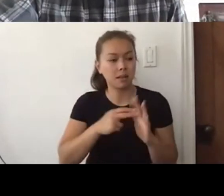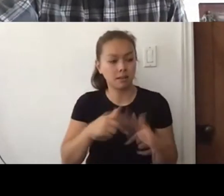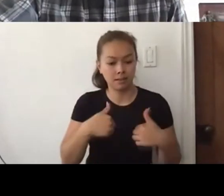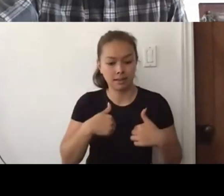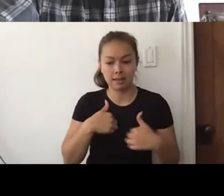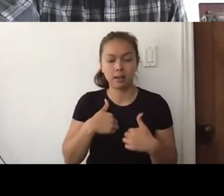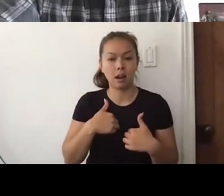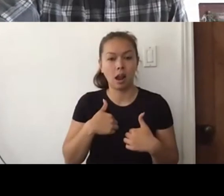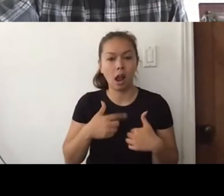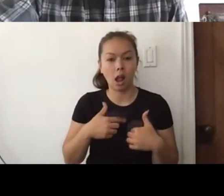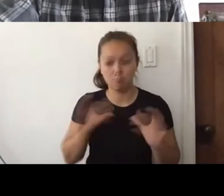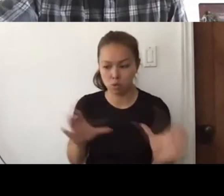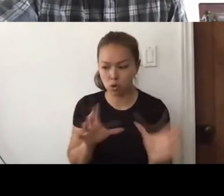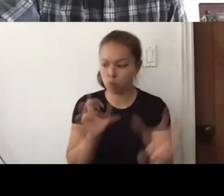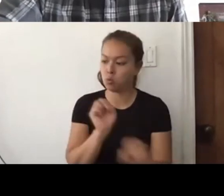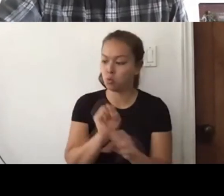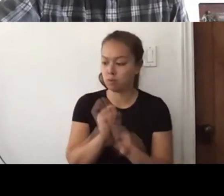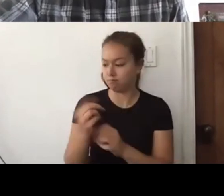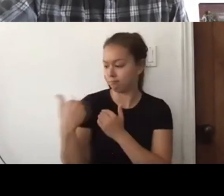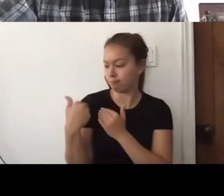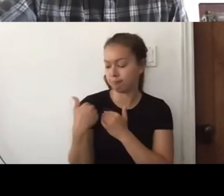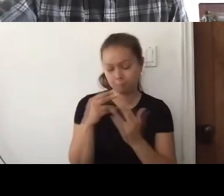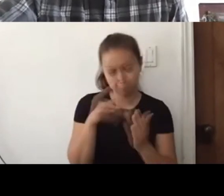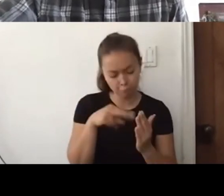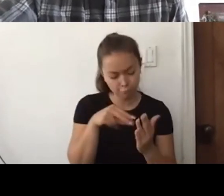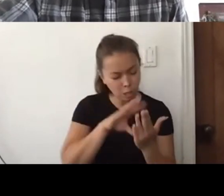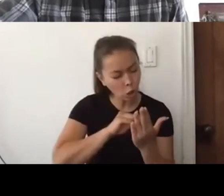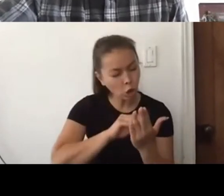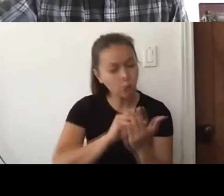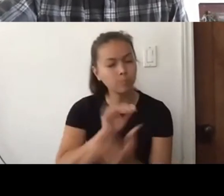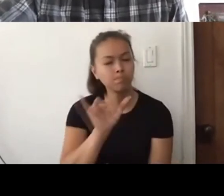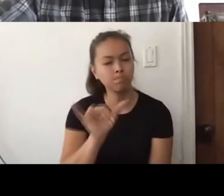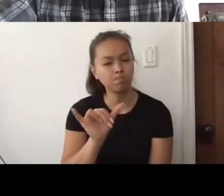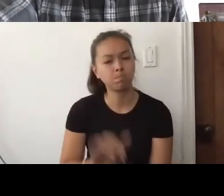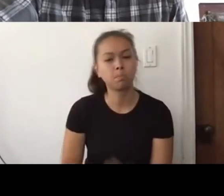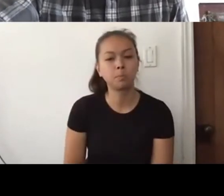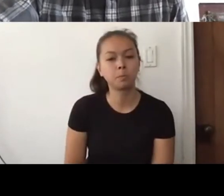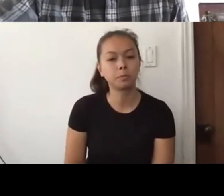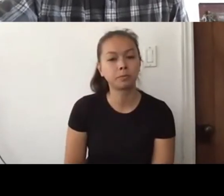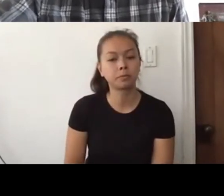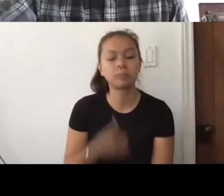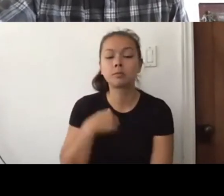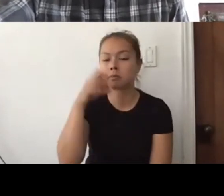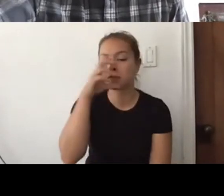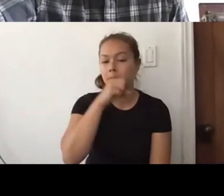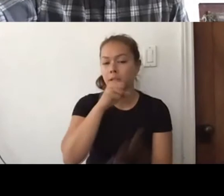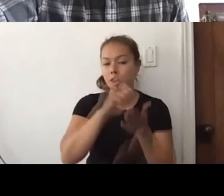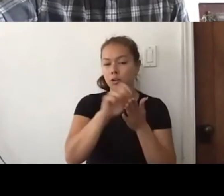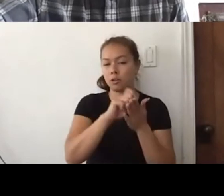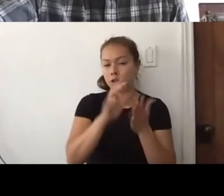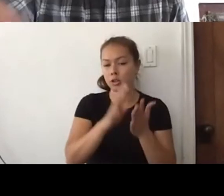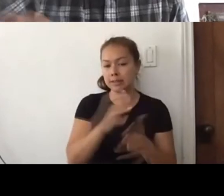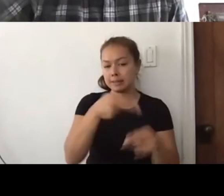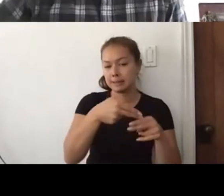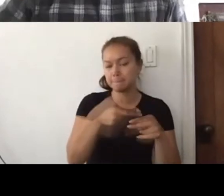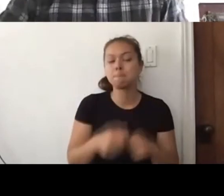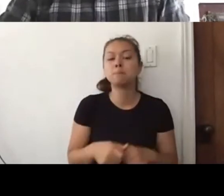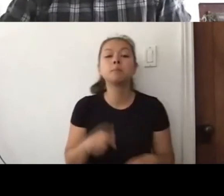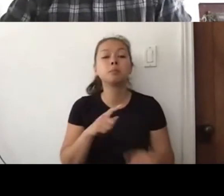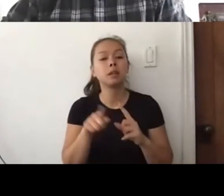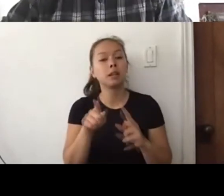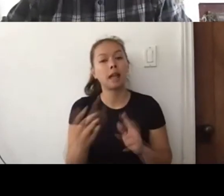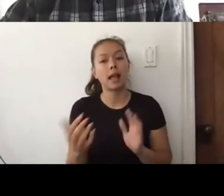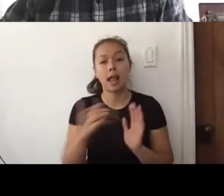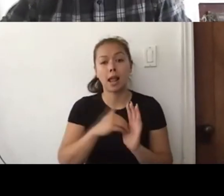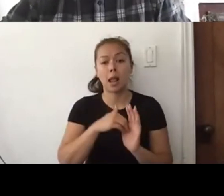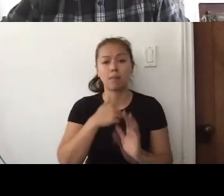Kaba, Adrienne Marie Brown. And also, you know, the last thing I kind of want to leave with is that there's so much pressure to learn